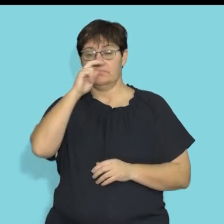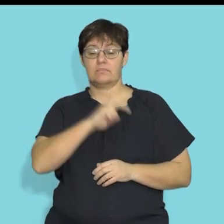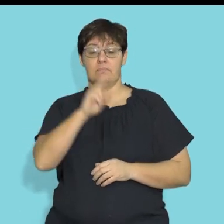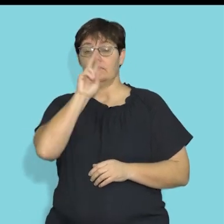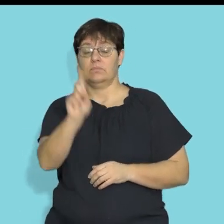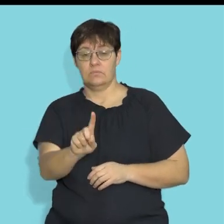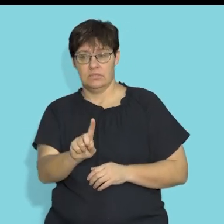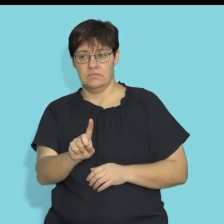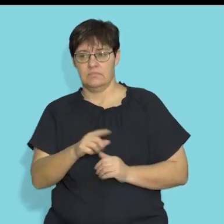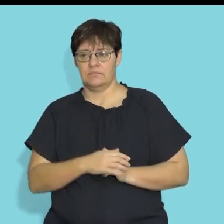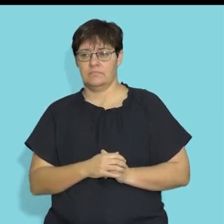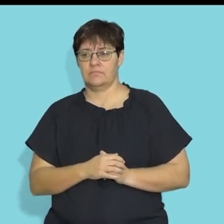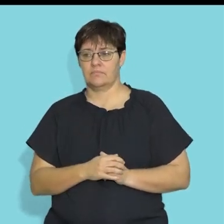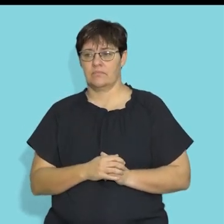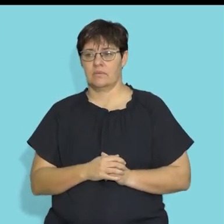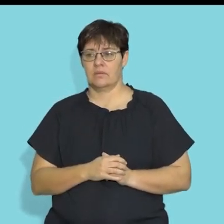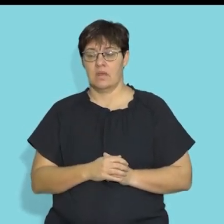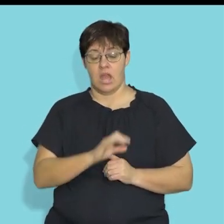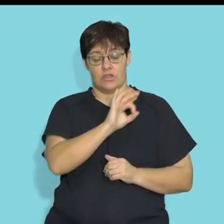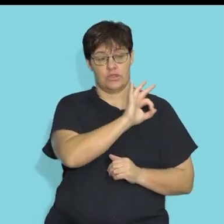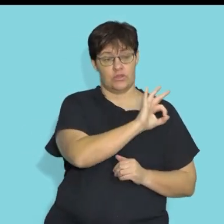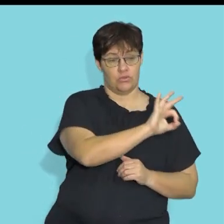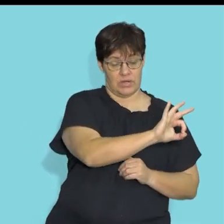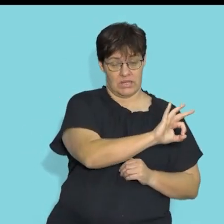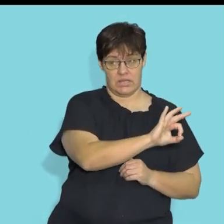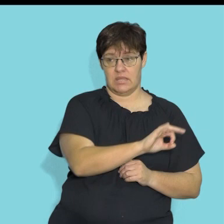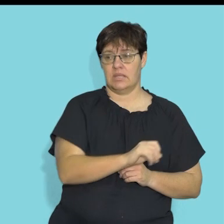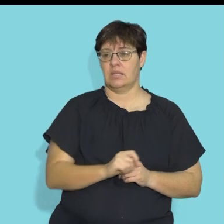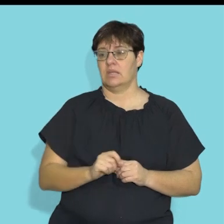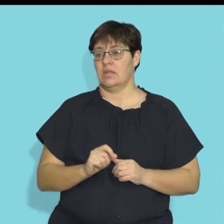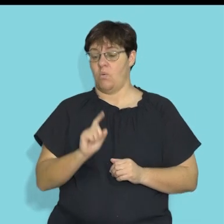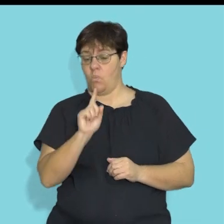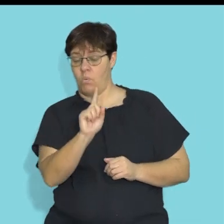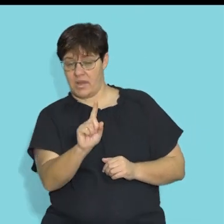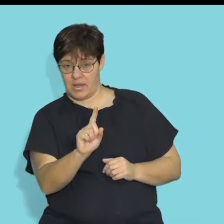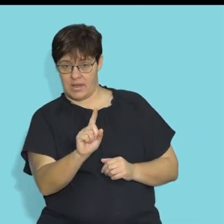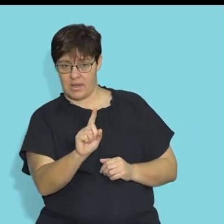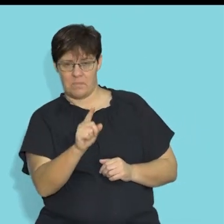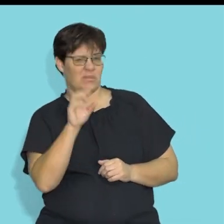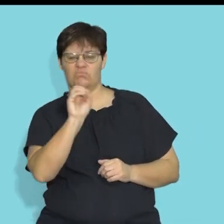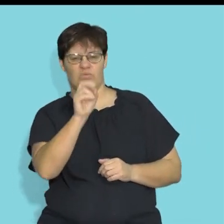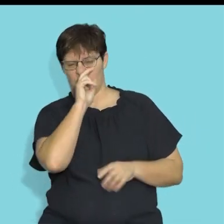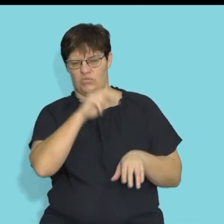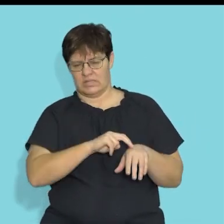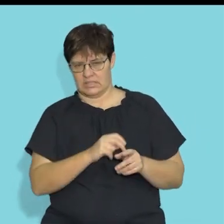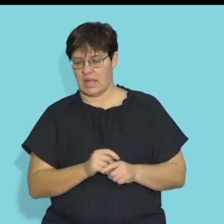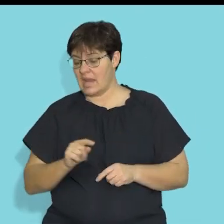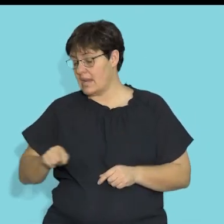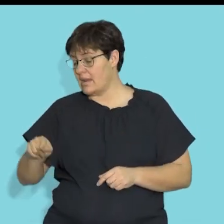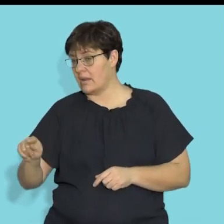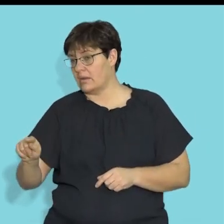see that there's a coefficient of 3 there. There's a coefficient of 1 that we do not have to write, and we